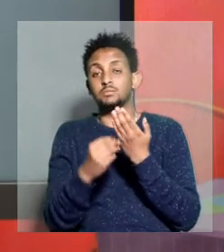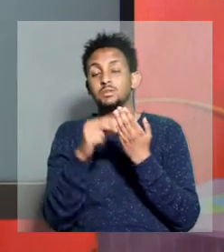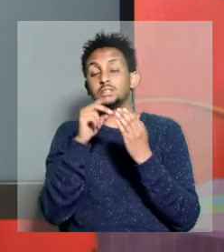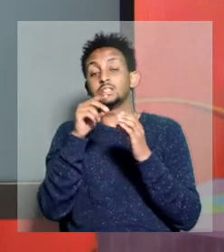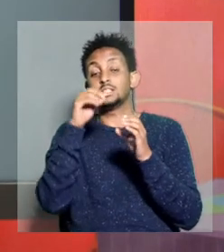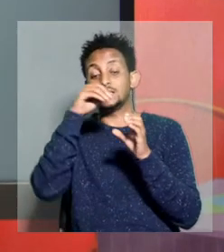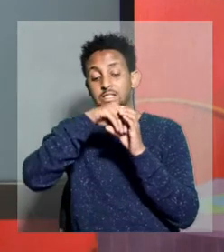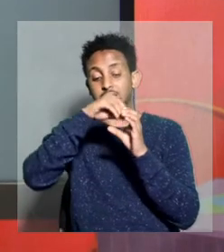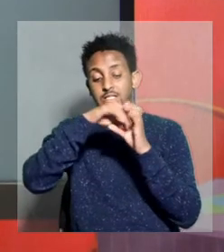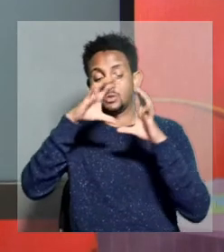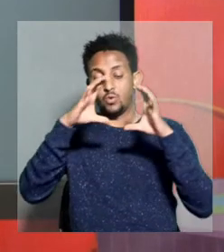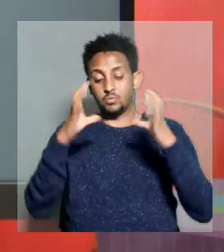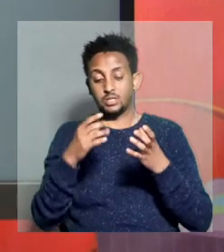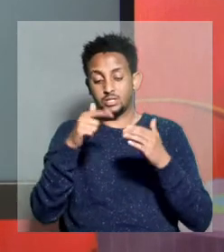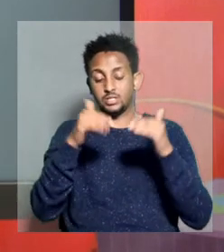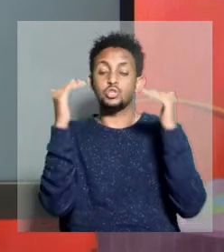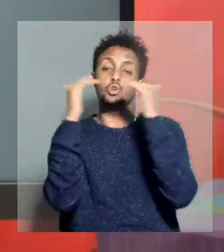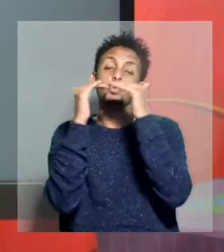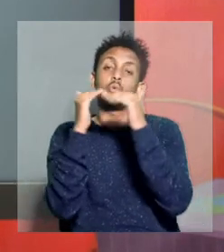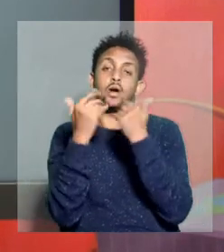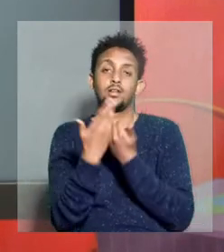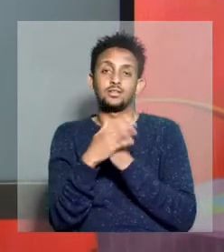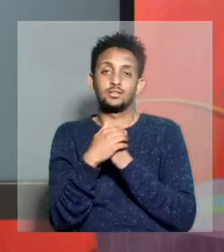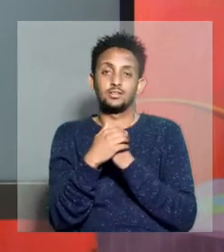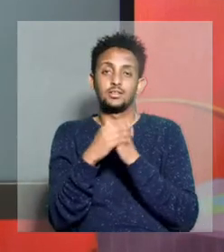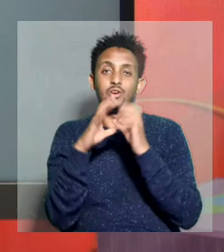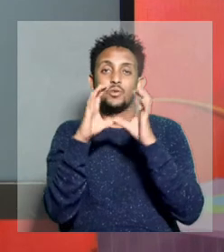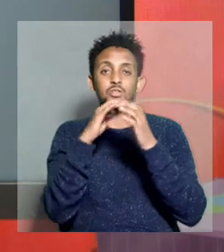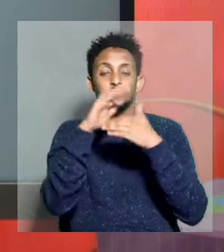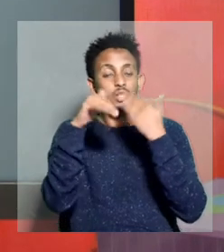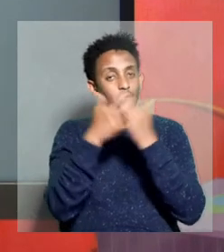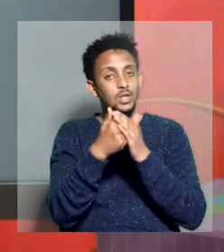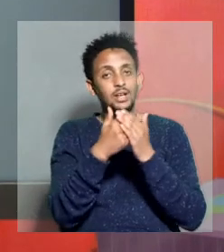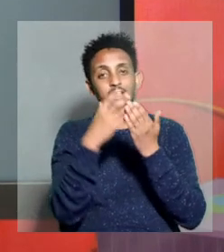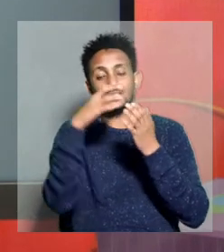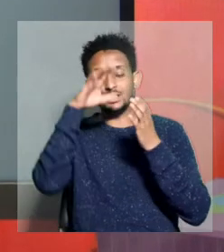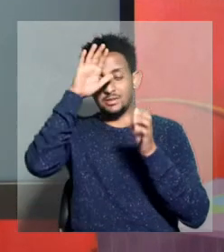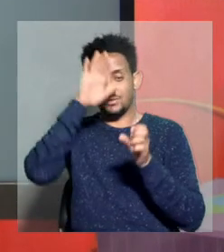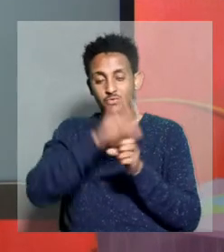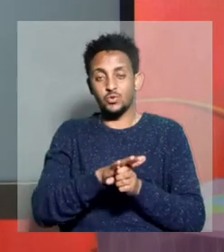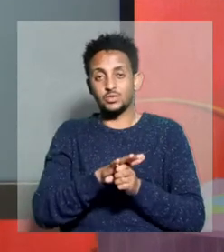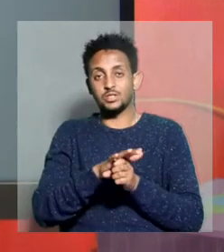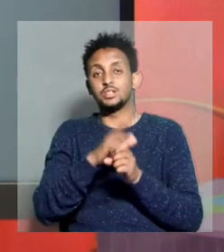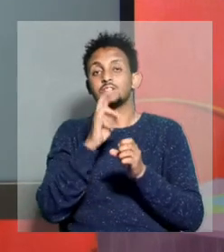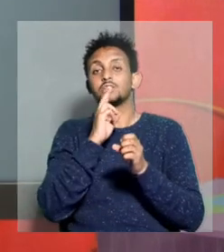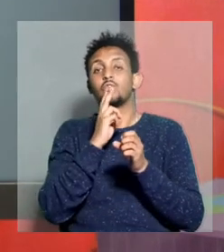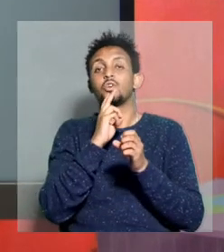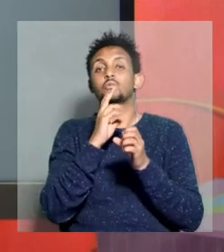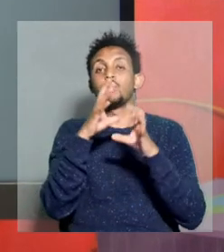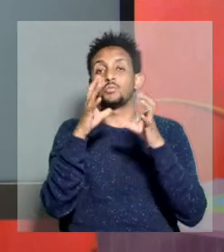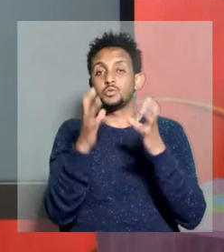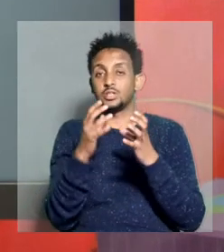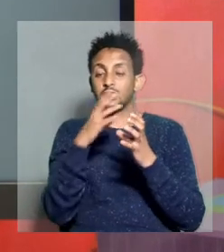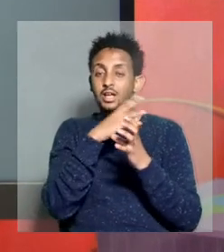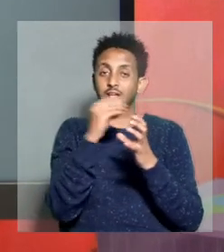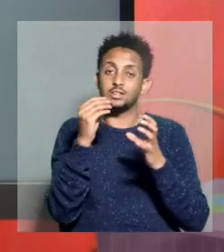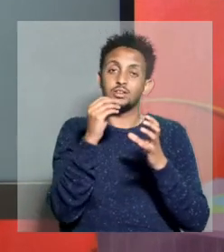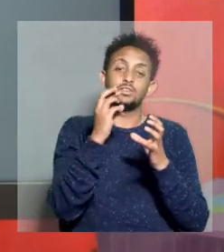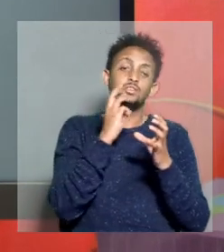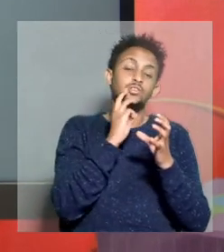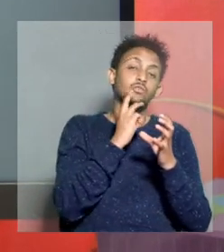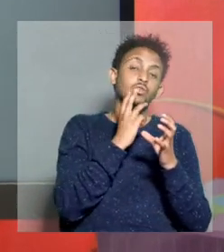and the volume of the object are equal. If the object is totally immersed into a fluid, the volume of the object and the volume of